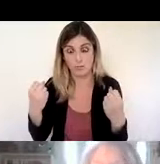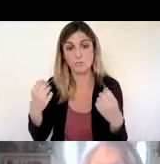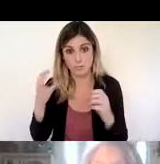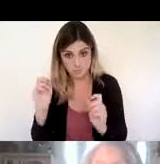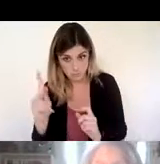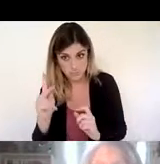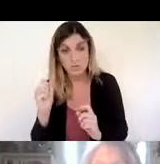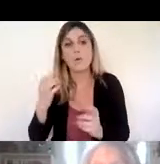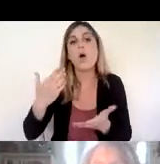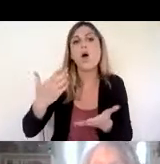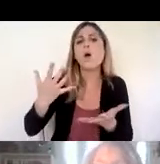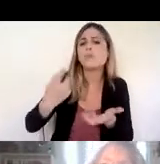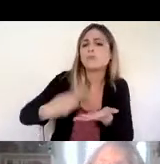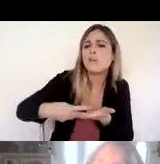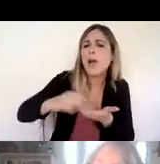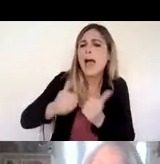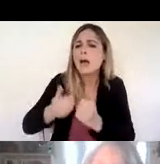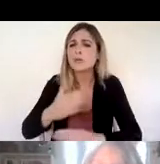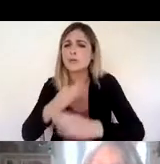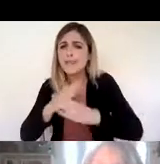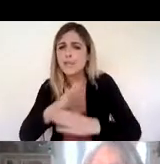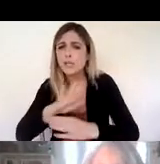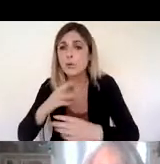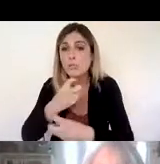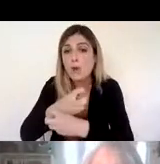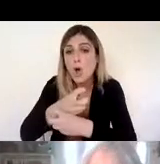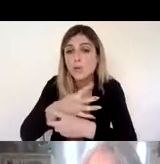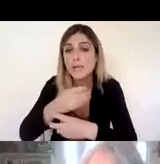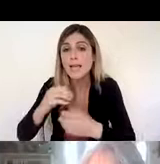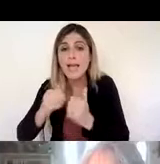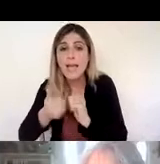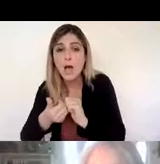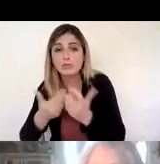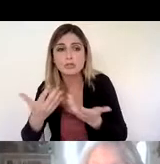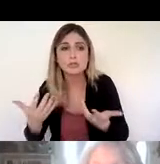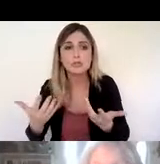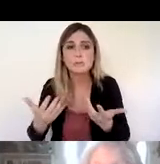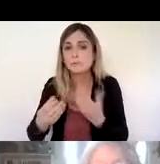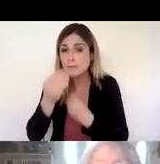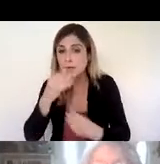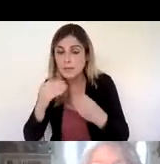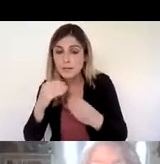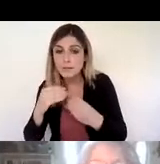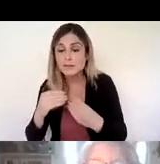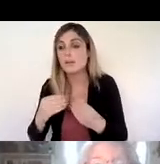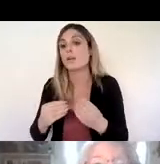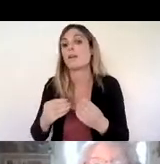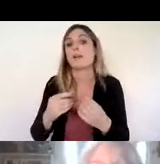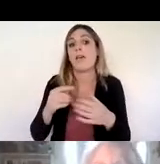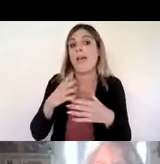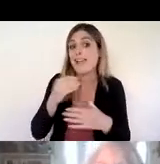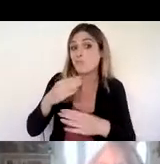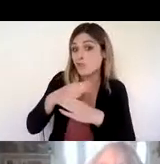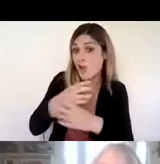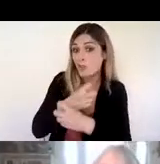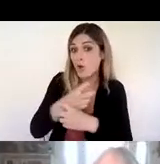I want to talk about how we can protect bone health and how we put these principles into practice on a plant-based diet, on a vegan diet. The